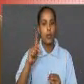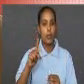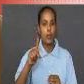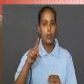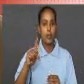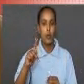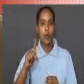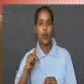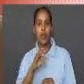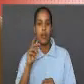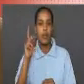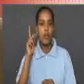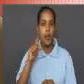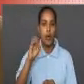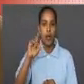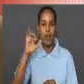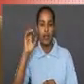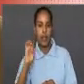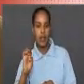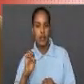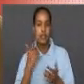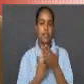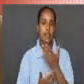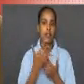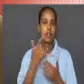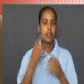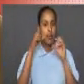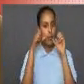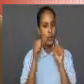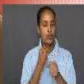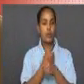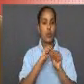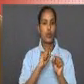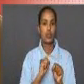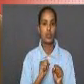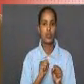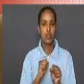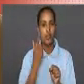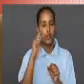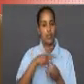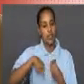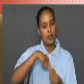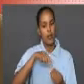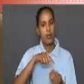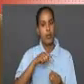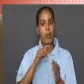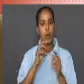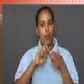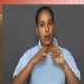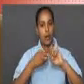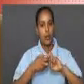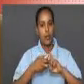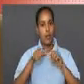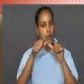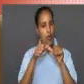and polyethylene. As well, discuss the possible solutions for the environmental problems